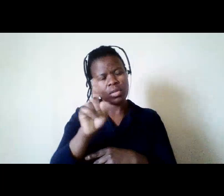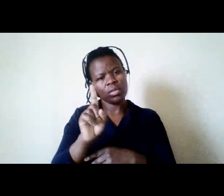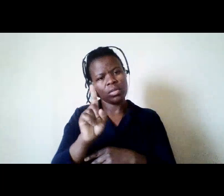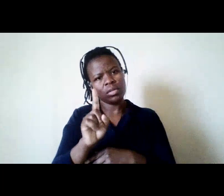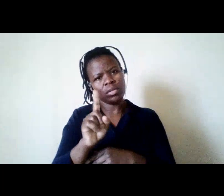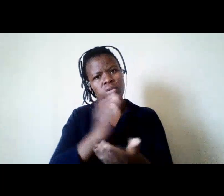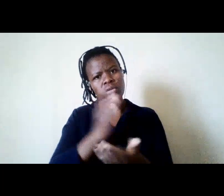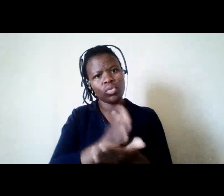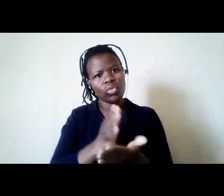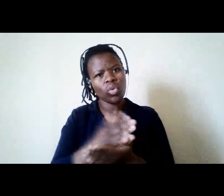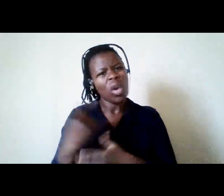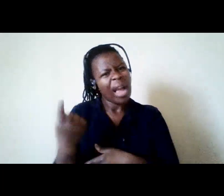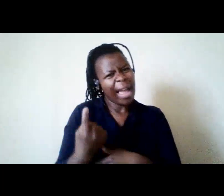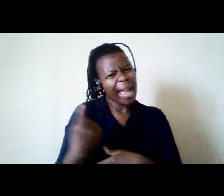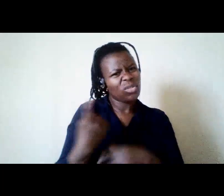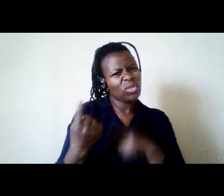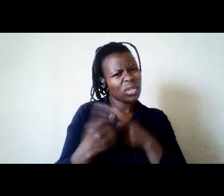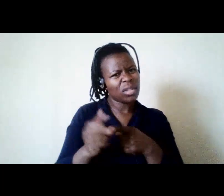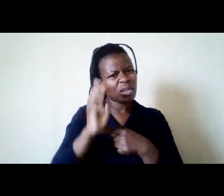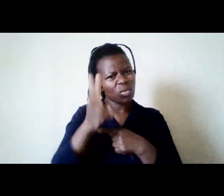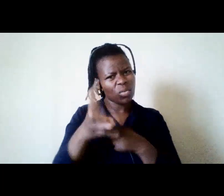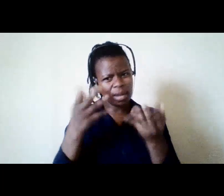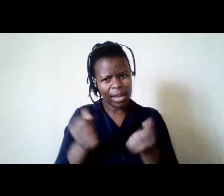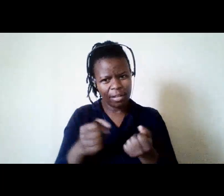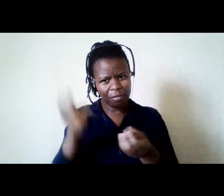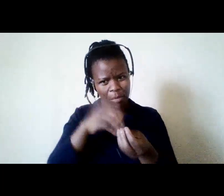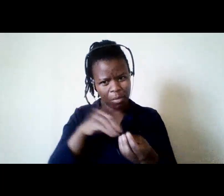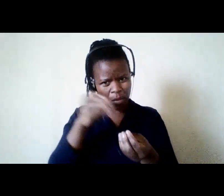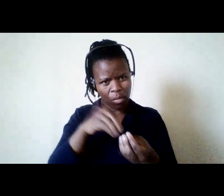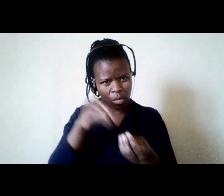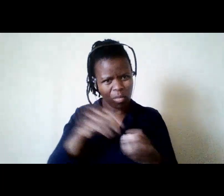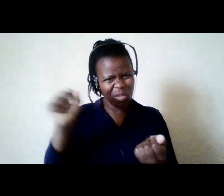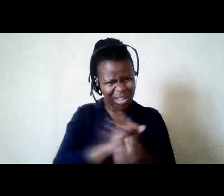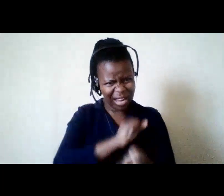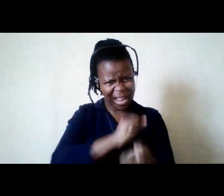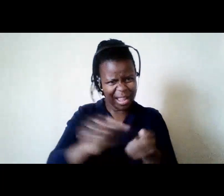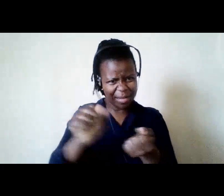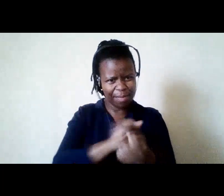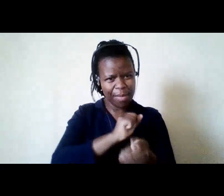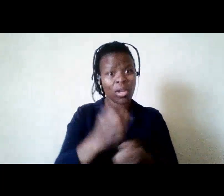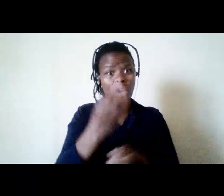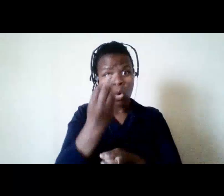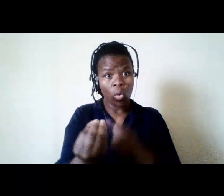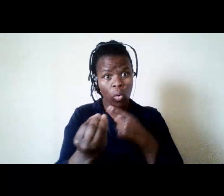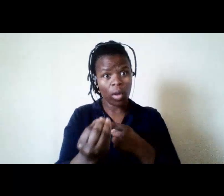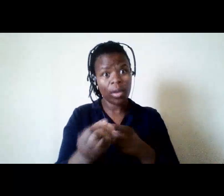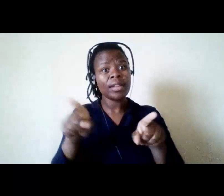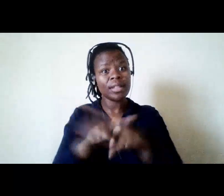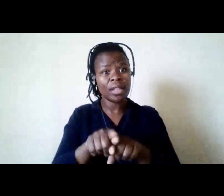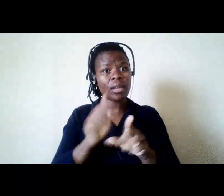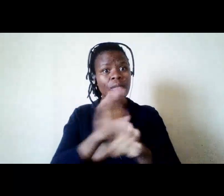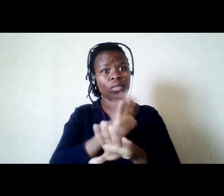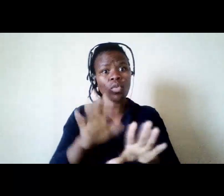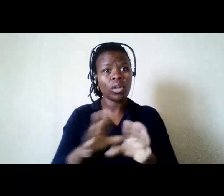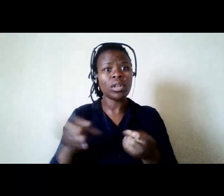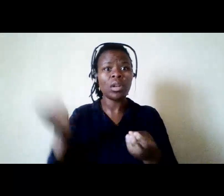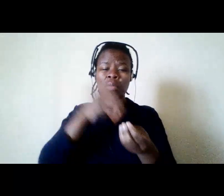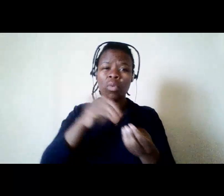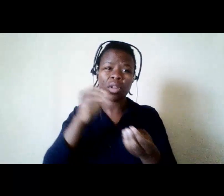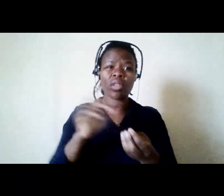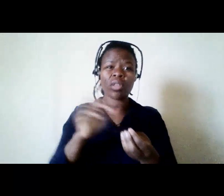have more damage to the child than we even maybe more than the intellectual disability that they were going through.